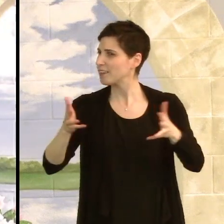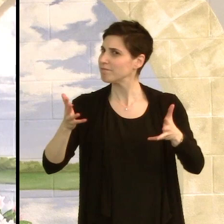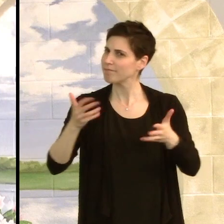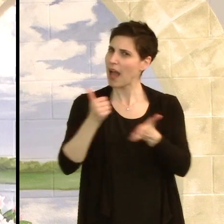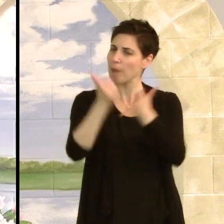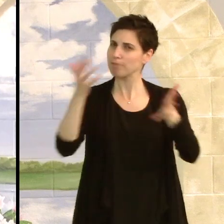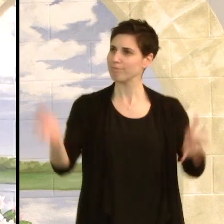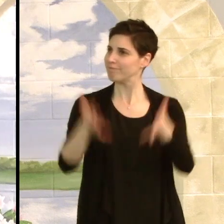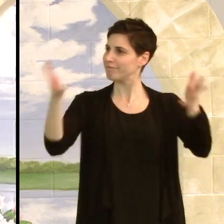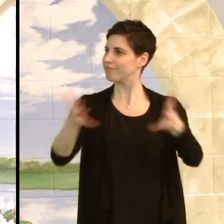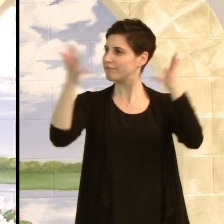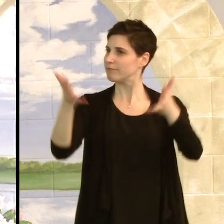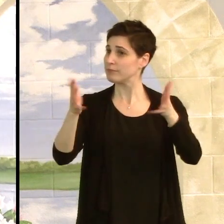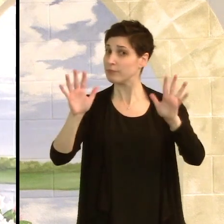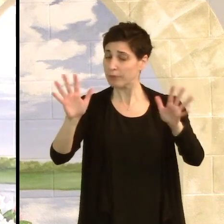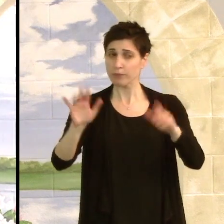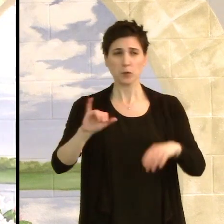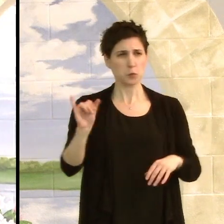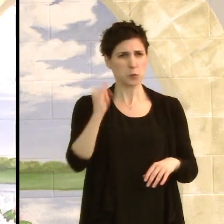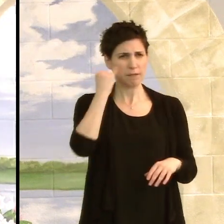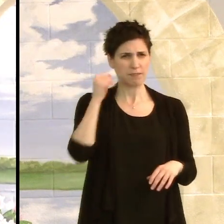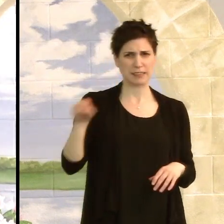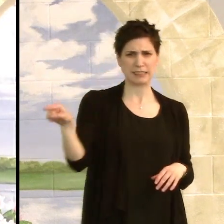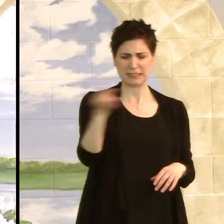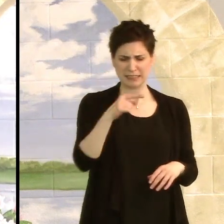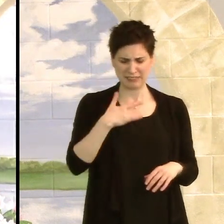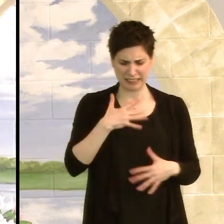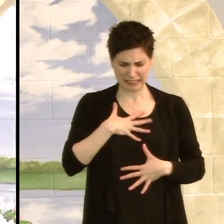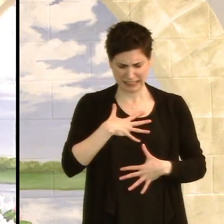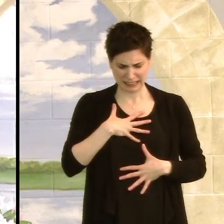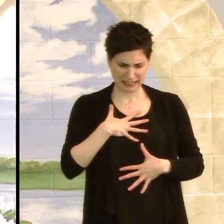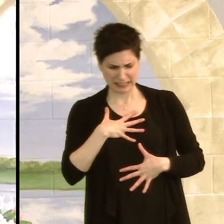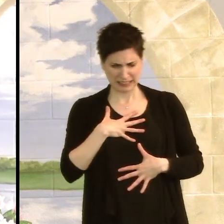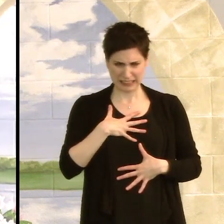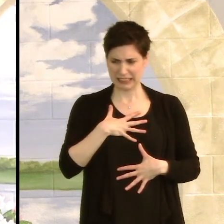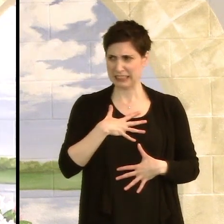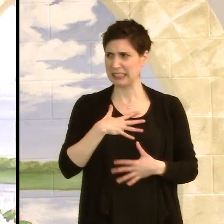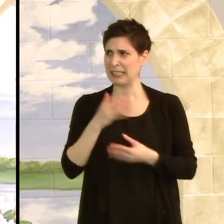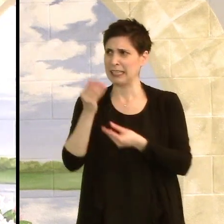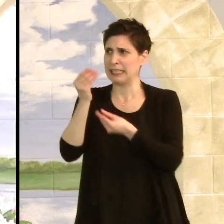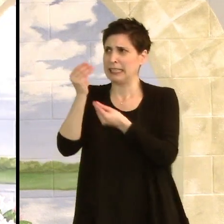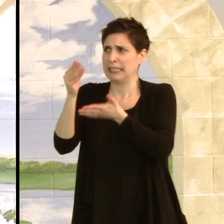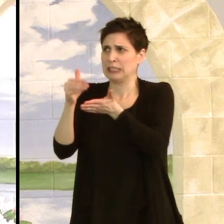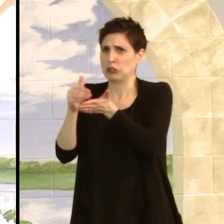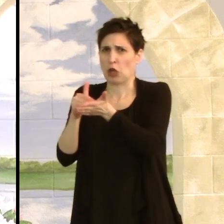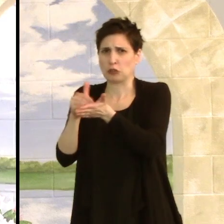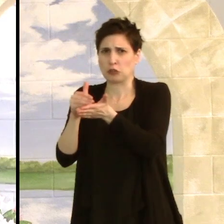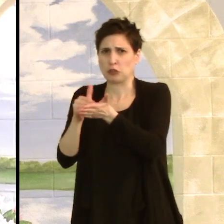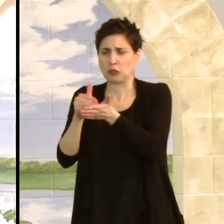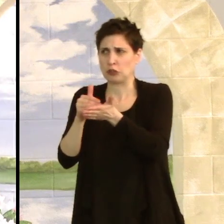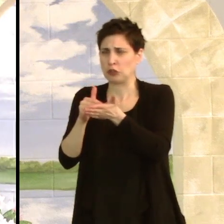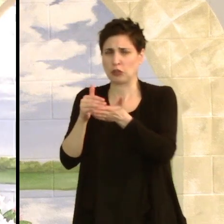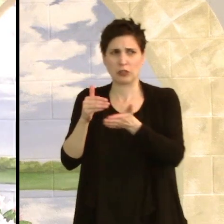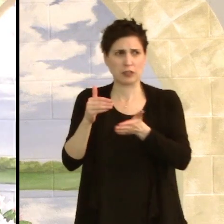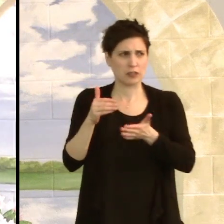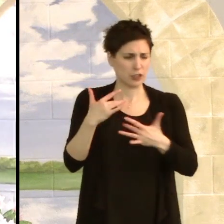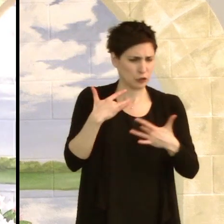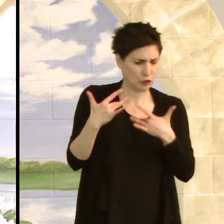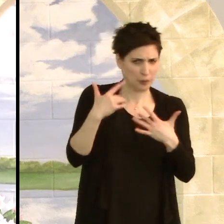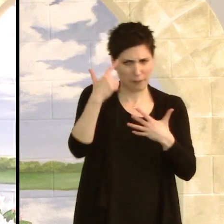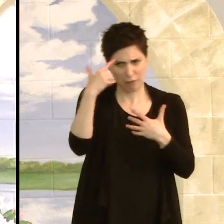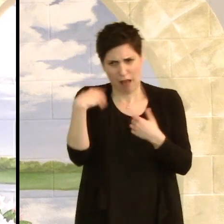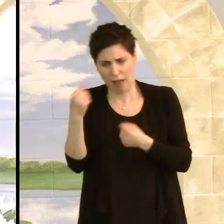Don't be afraid to tell your doctor or frontline worker if you have a mental health